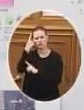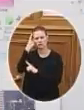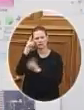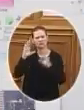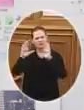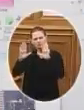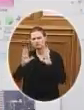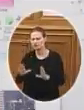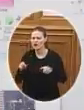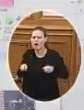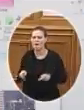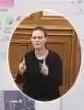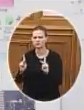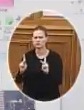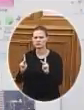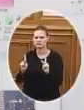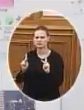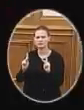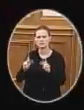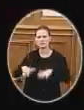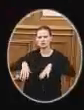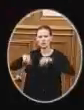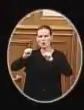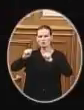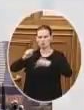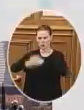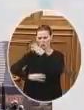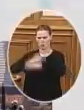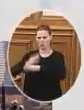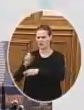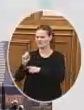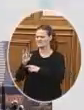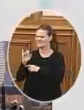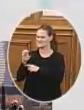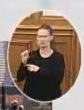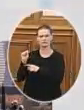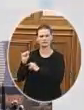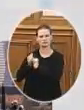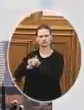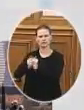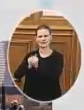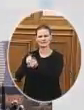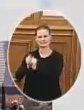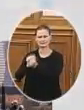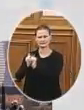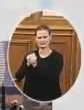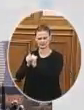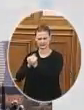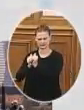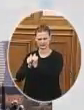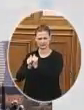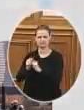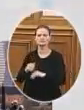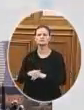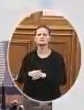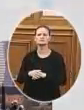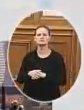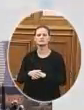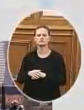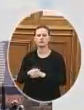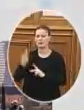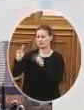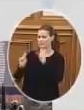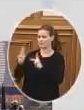host a series of small races called the World Series races in 2012, where the different teams that are competing in 2013 have a